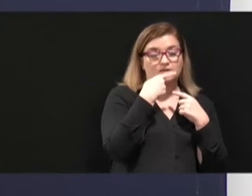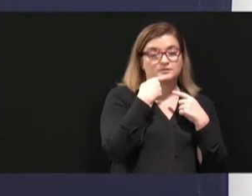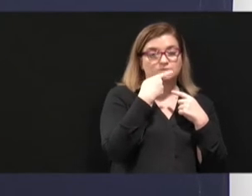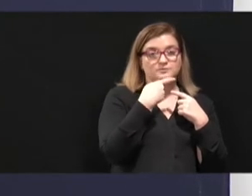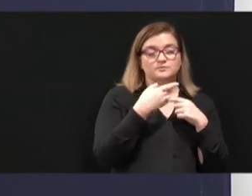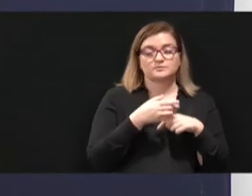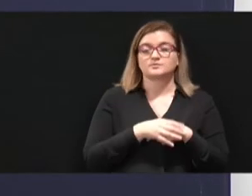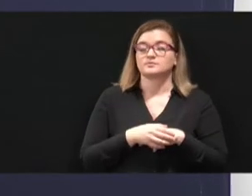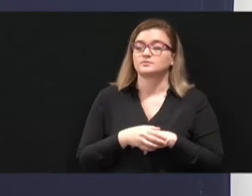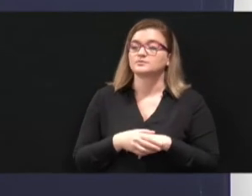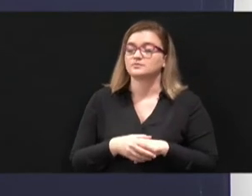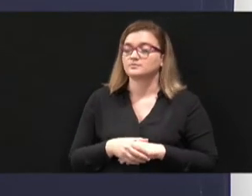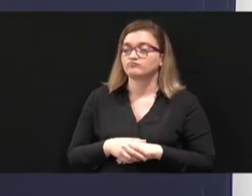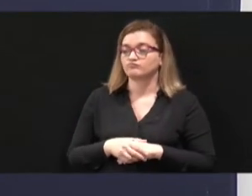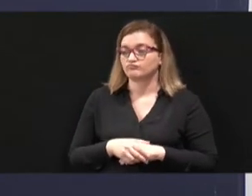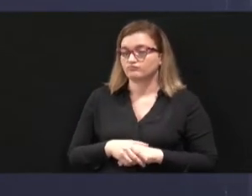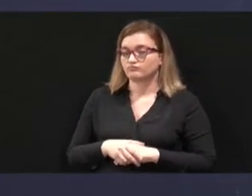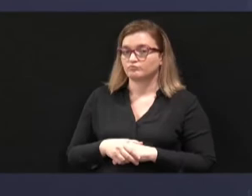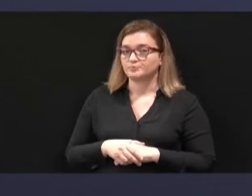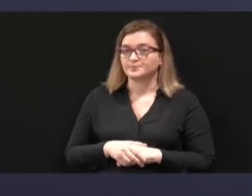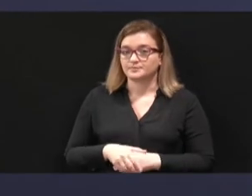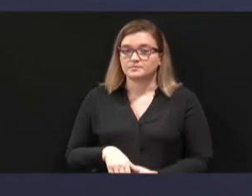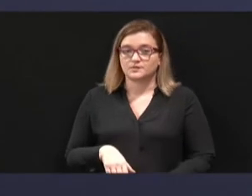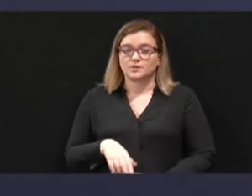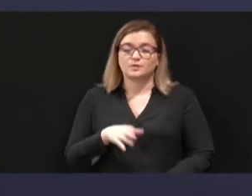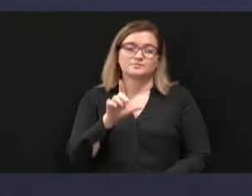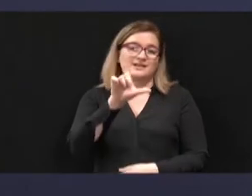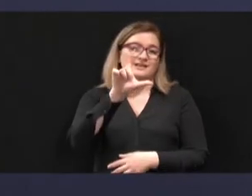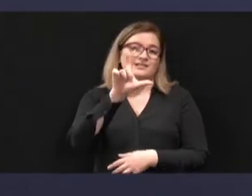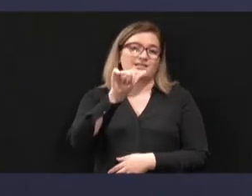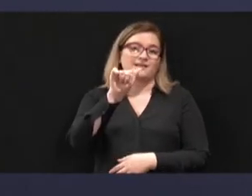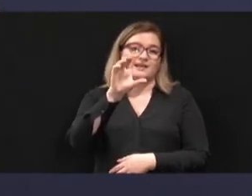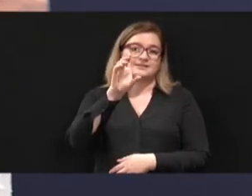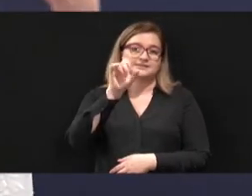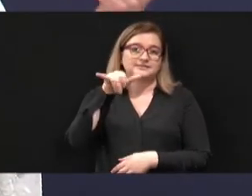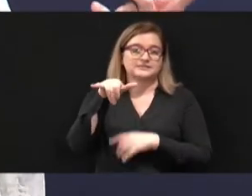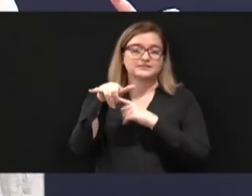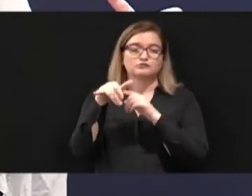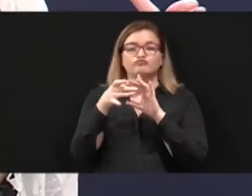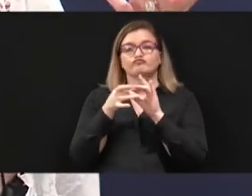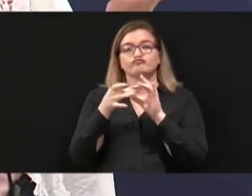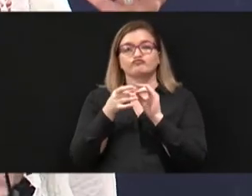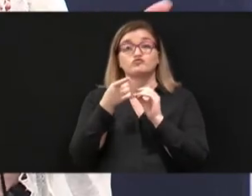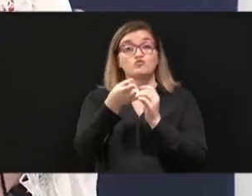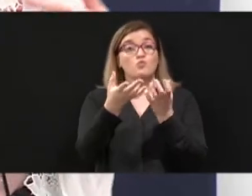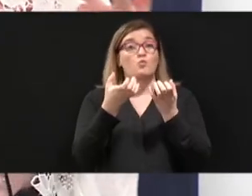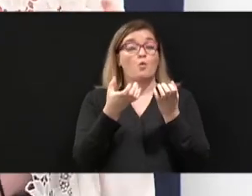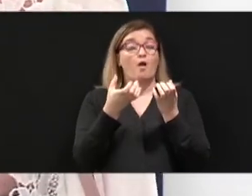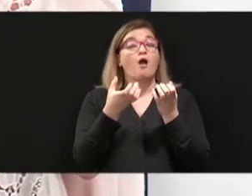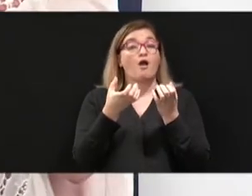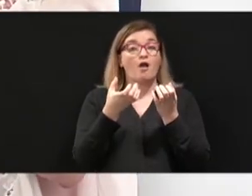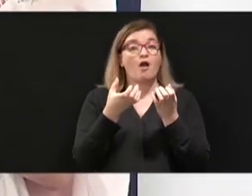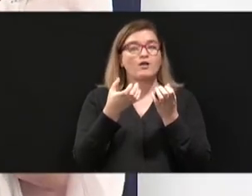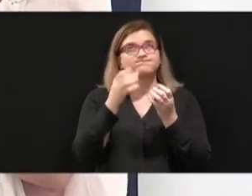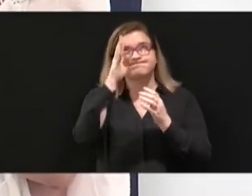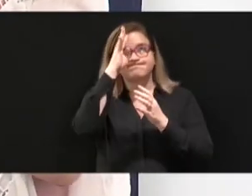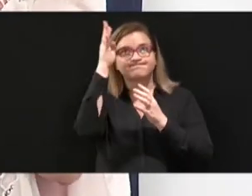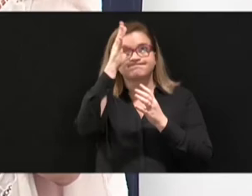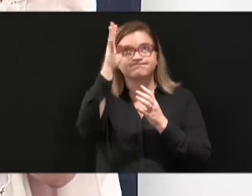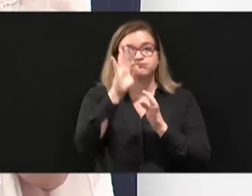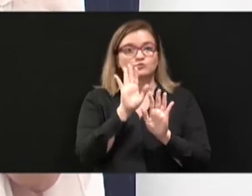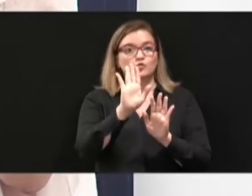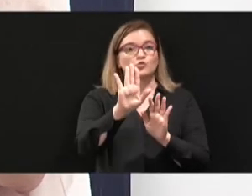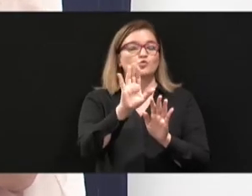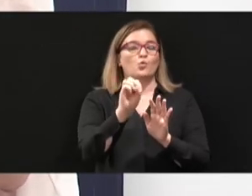fine. And as Lacey said, if you want to come up with your own rhymes that might make more sense to your